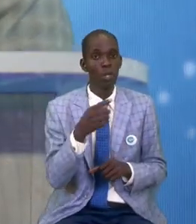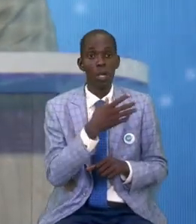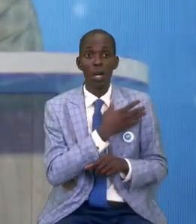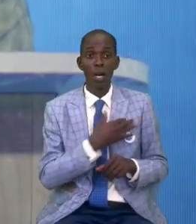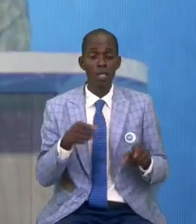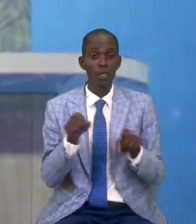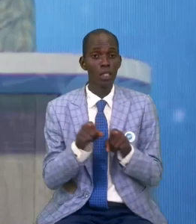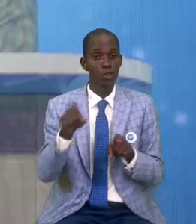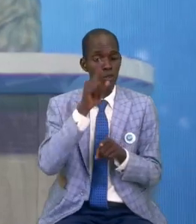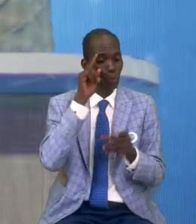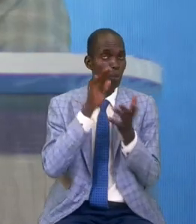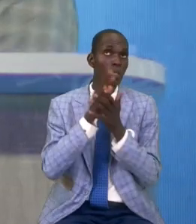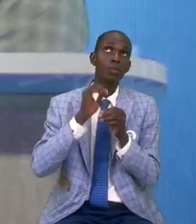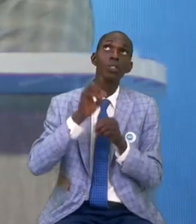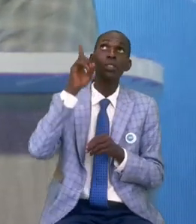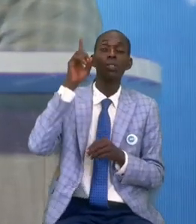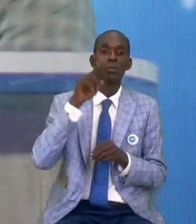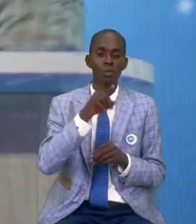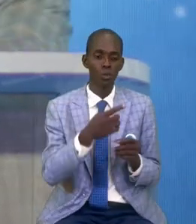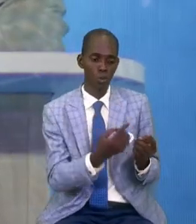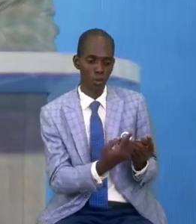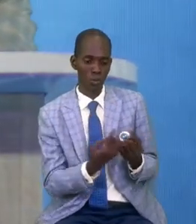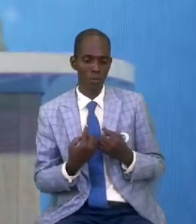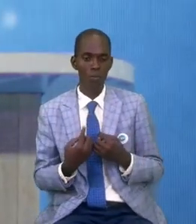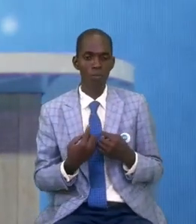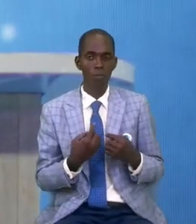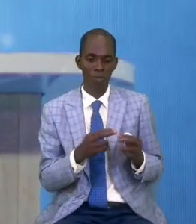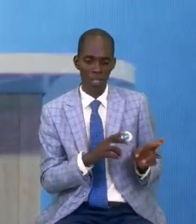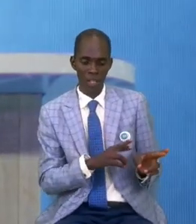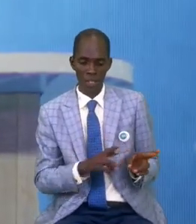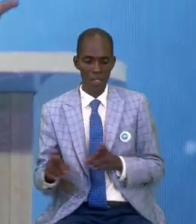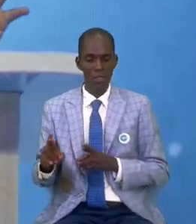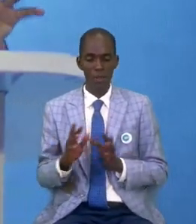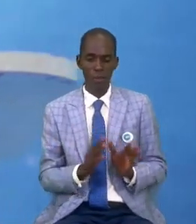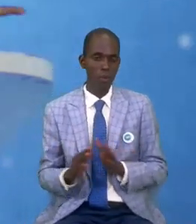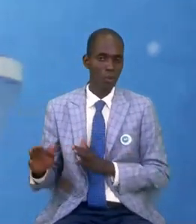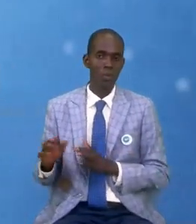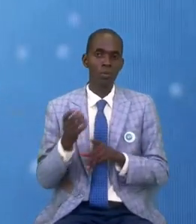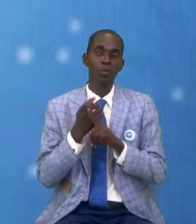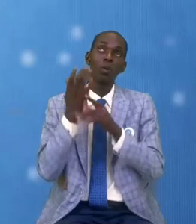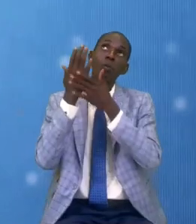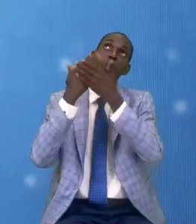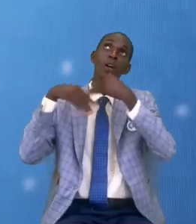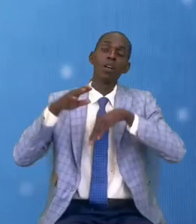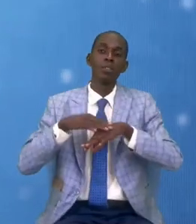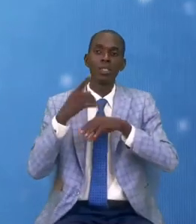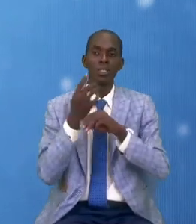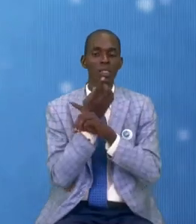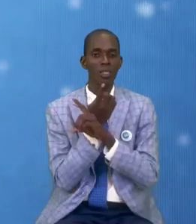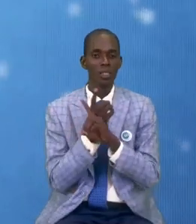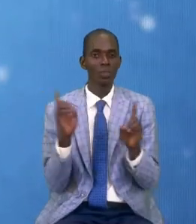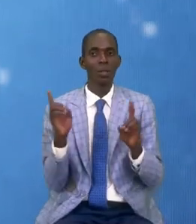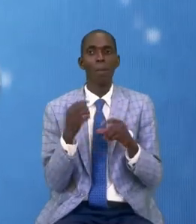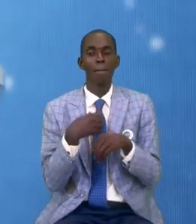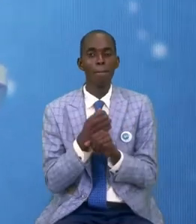from heaven, and the deliverance ready made from, exactly as you are, what will fit you, the healing that will fit